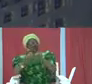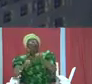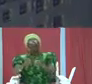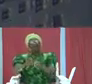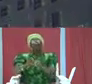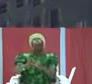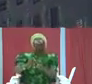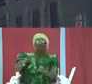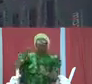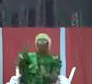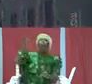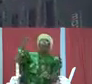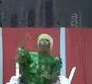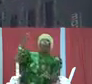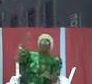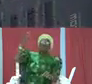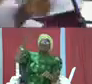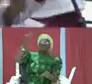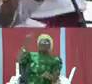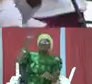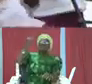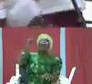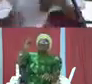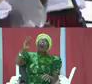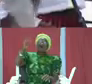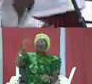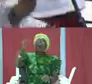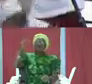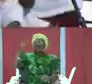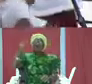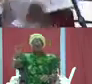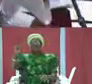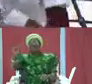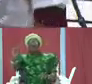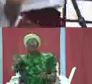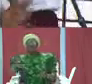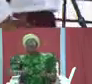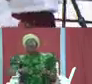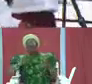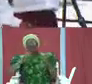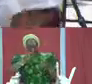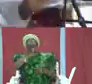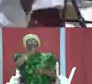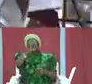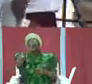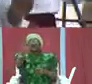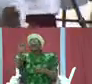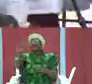Bring all the